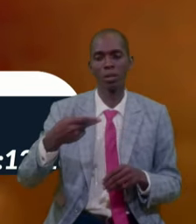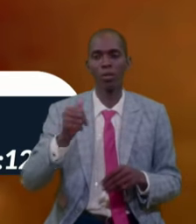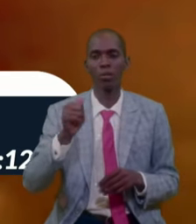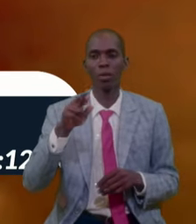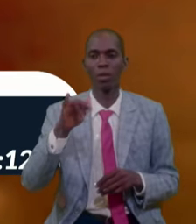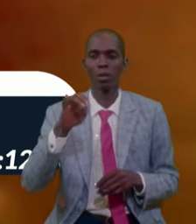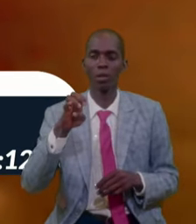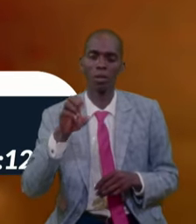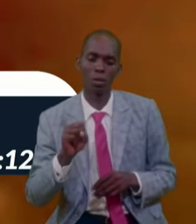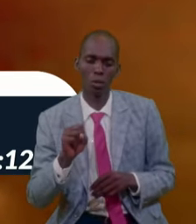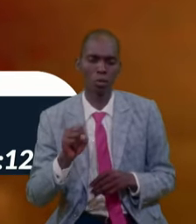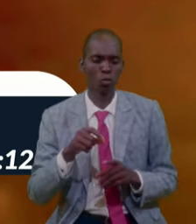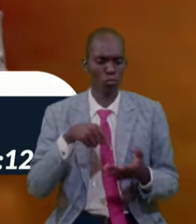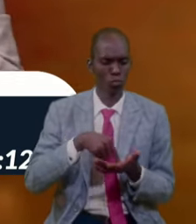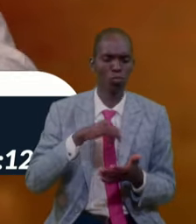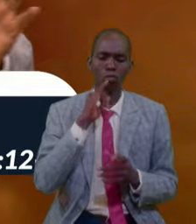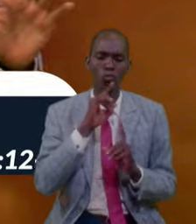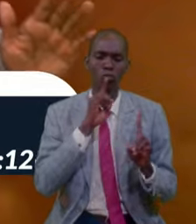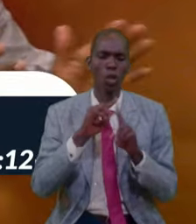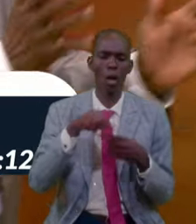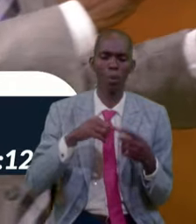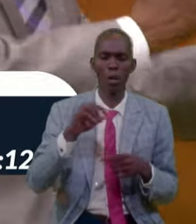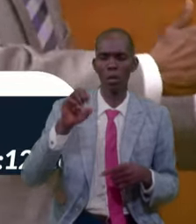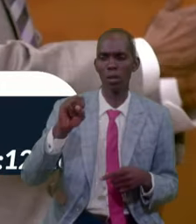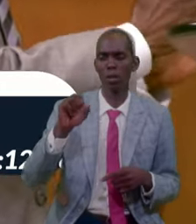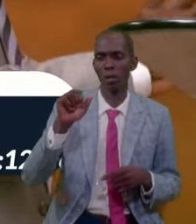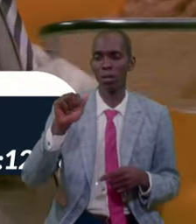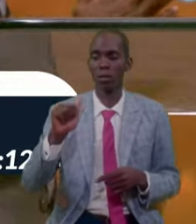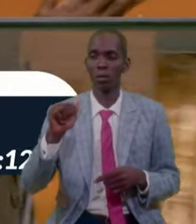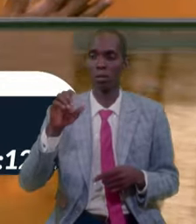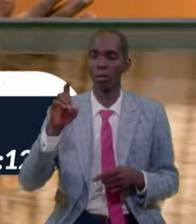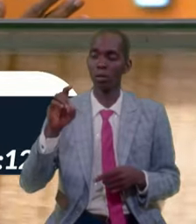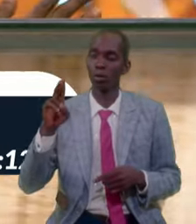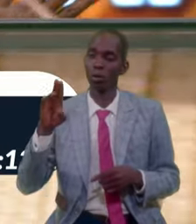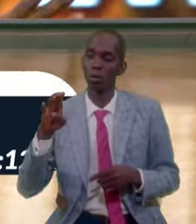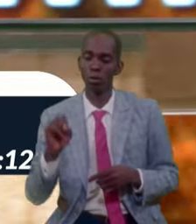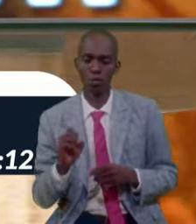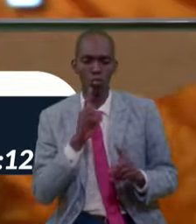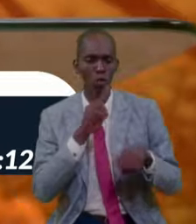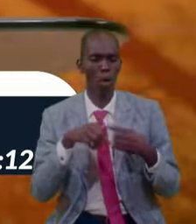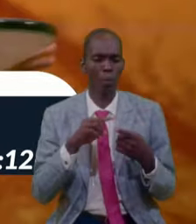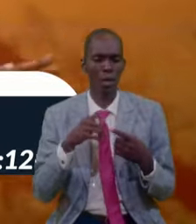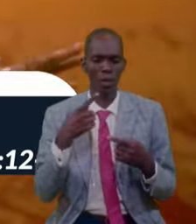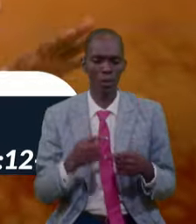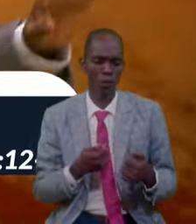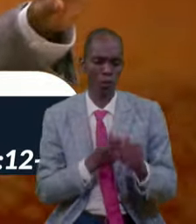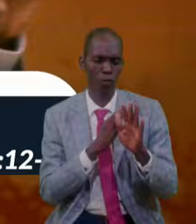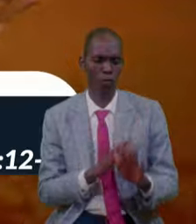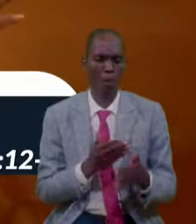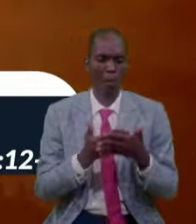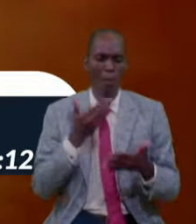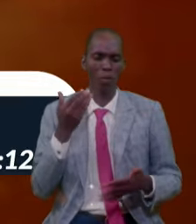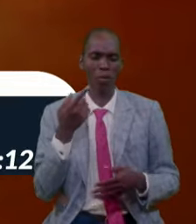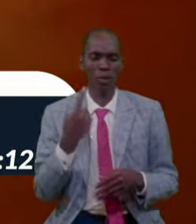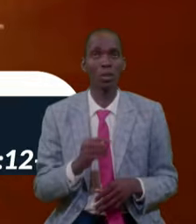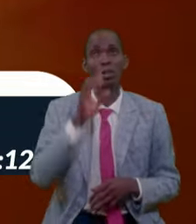the Sadducees. That's talking about the disciples before the cross. That's talking about